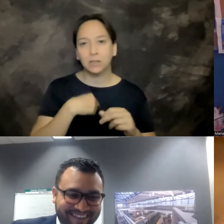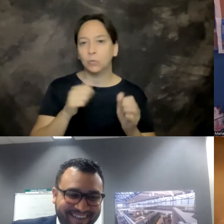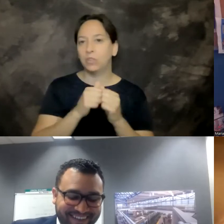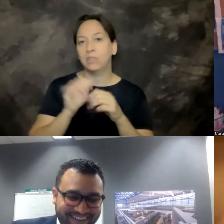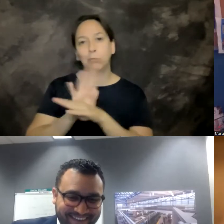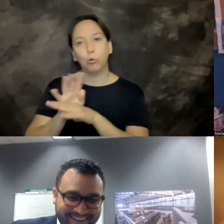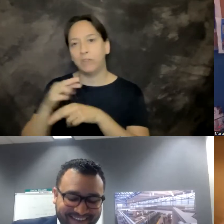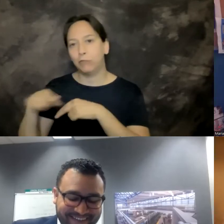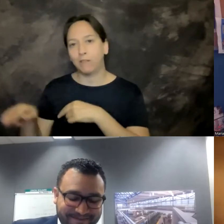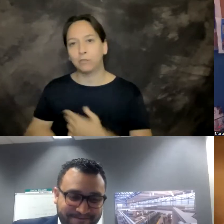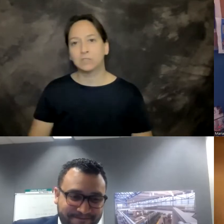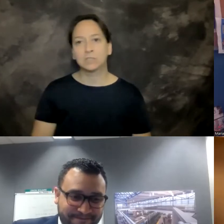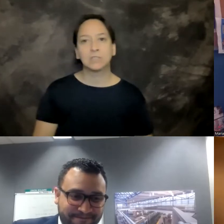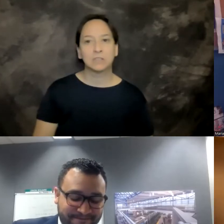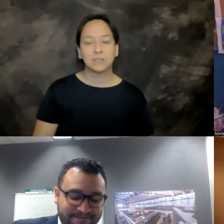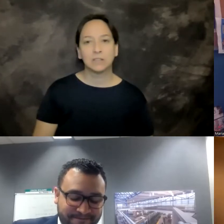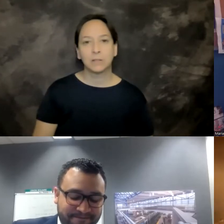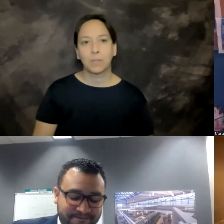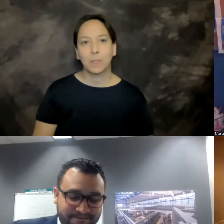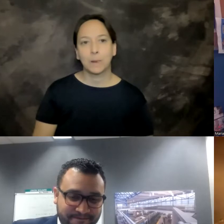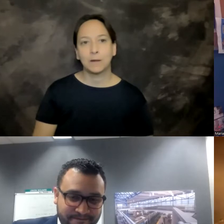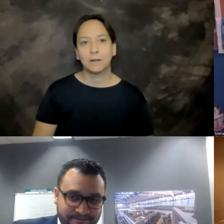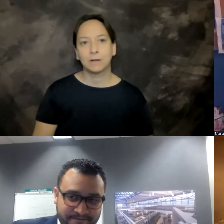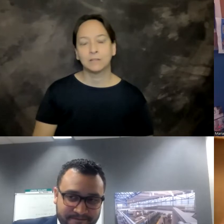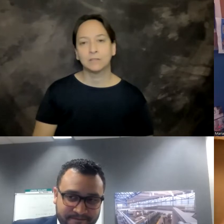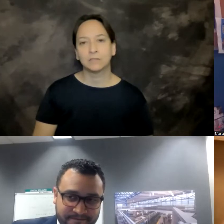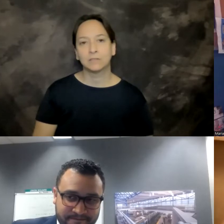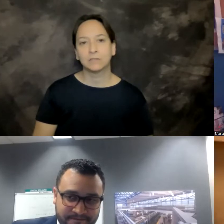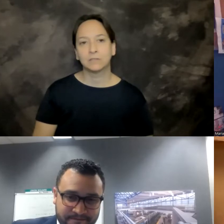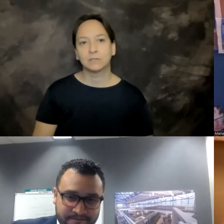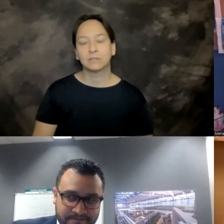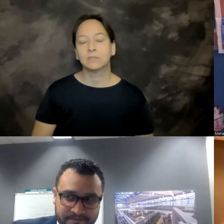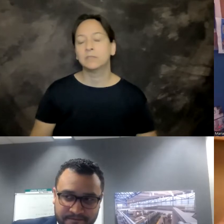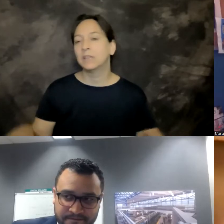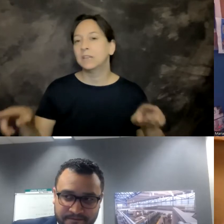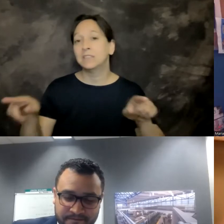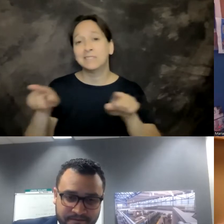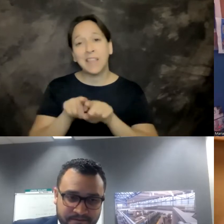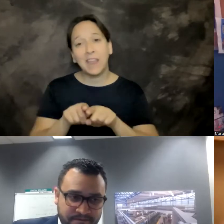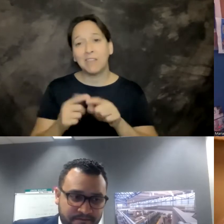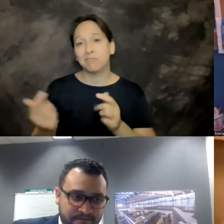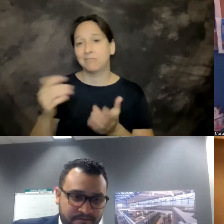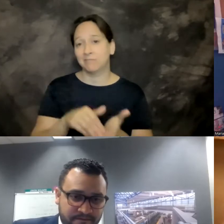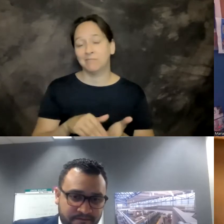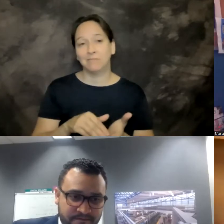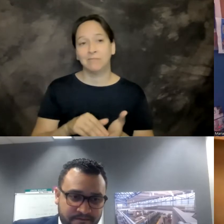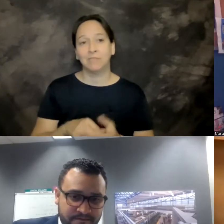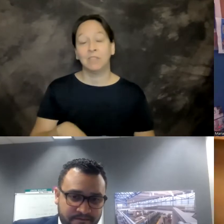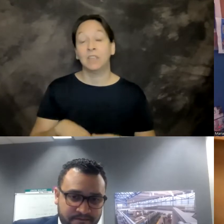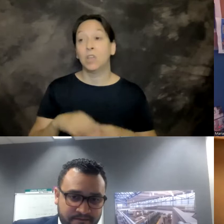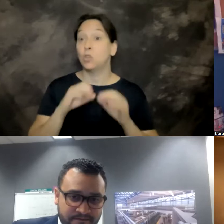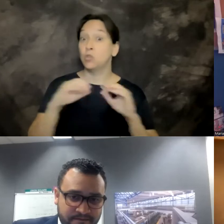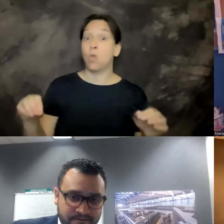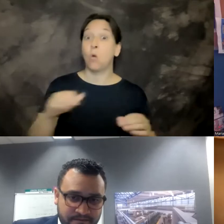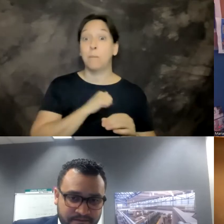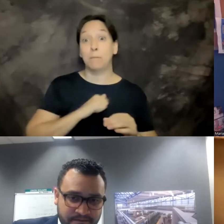But just, you know, it's the same route. There are no changes. There's no adaptations. Those poor, if it weren't for those ambassadors, I don't know what